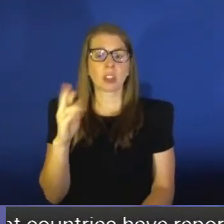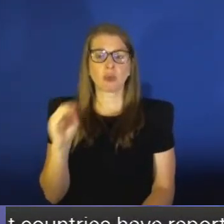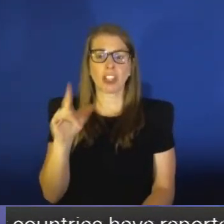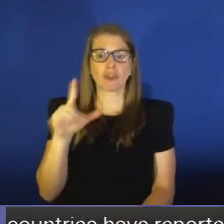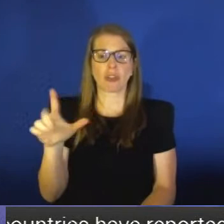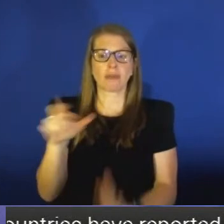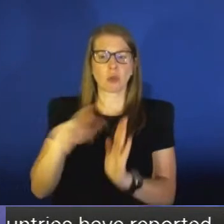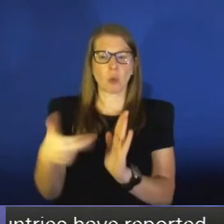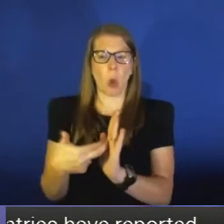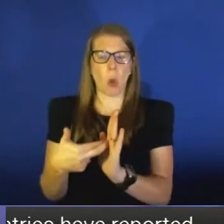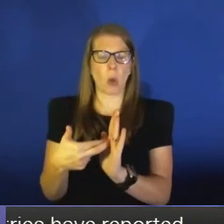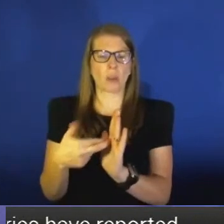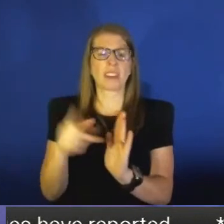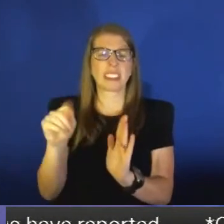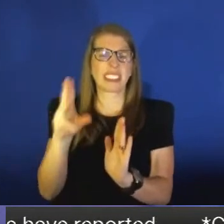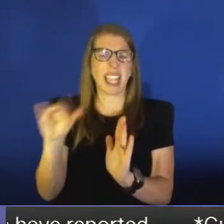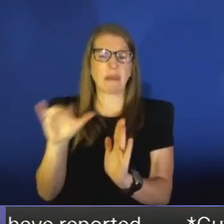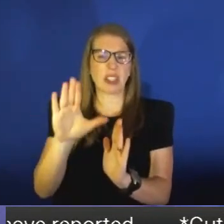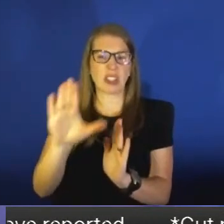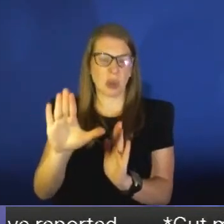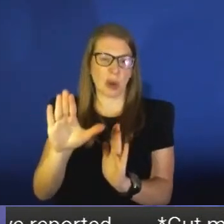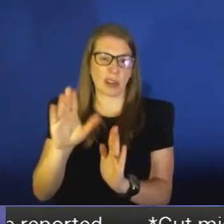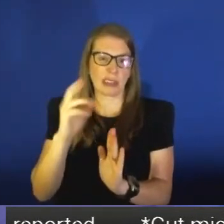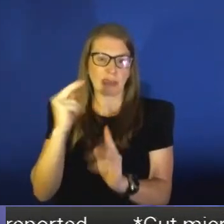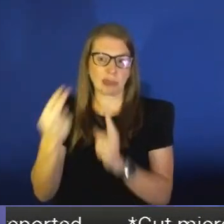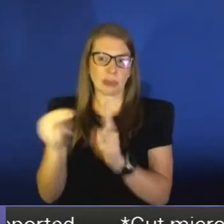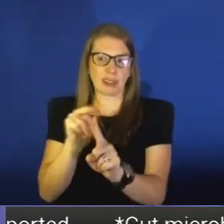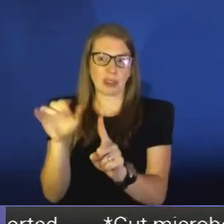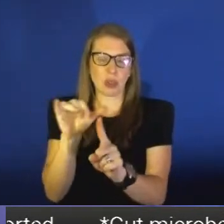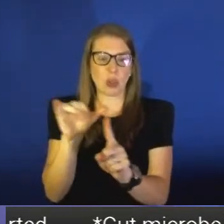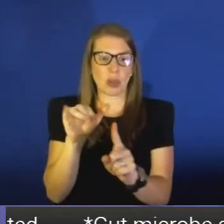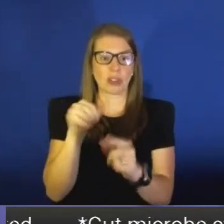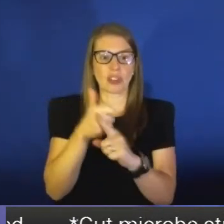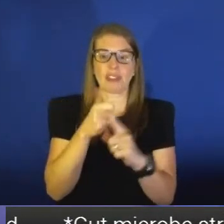I want to hear your thoughts too, just from when you entered into nursing, just